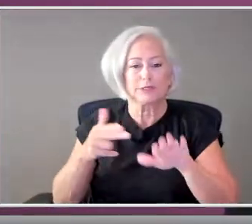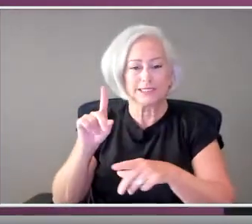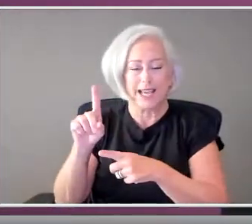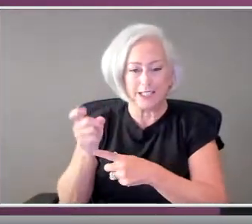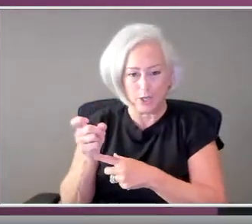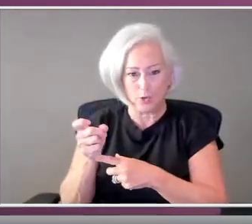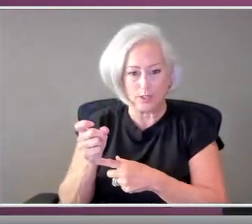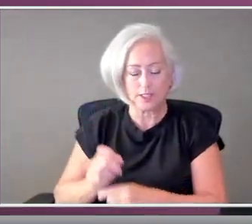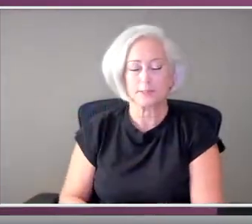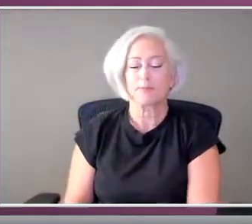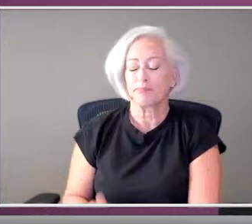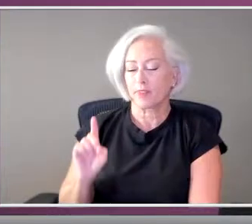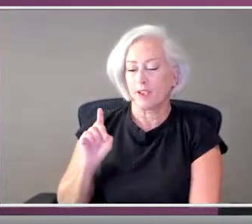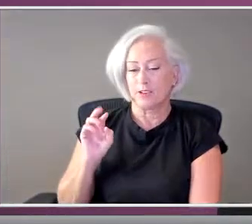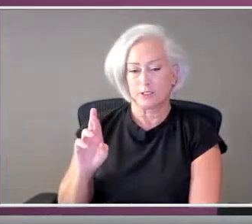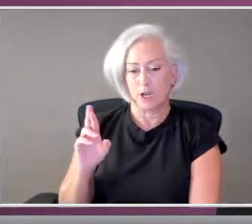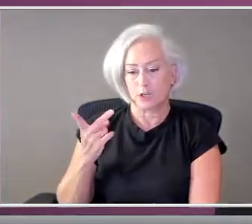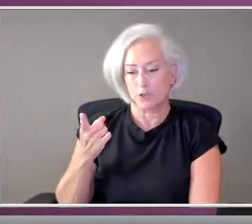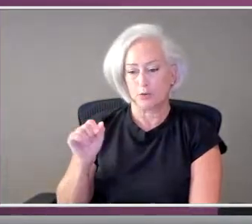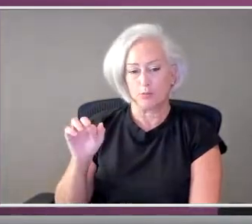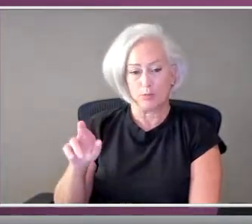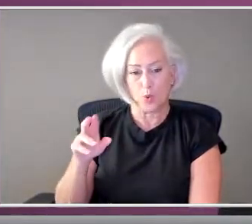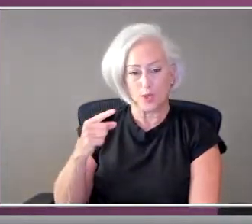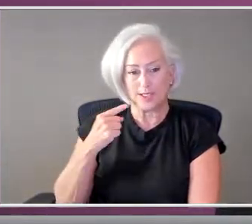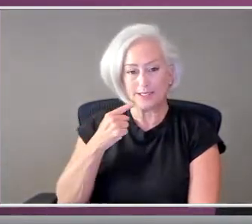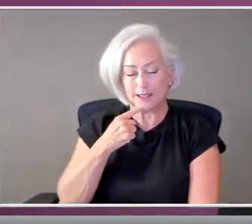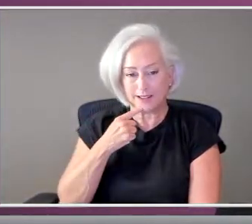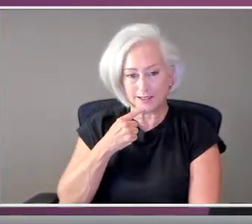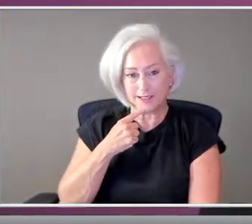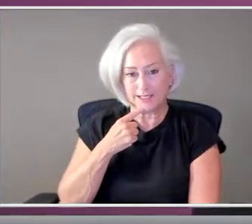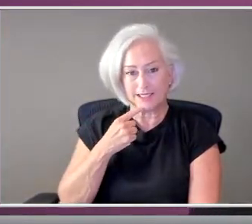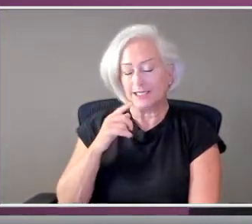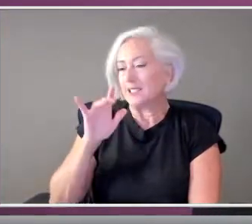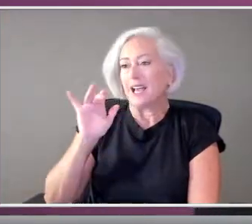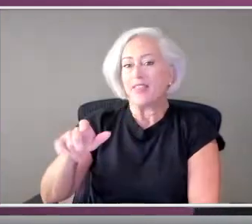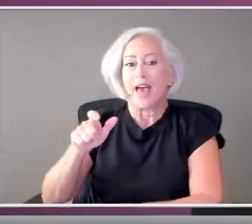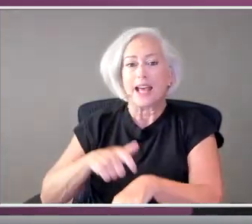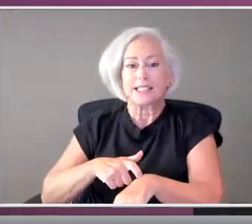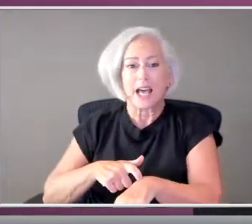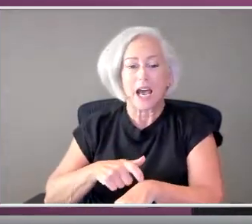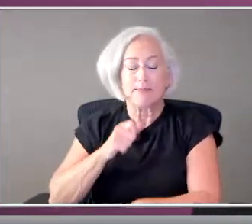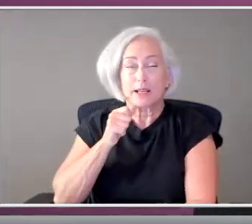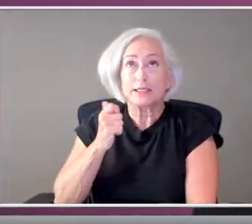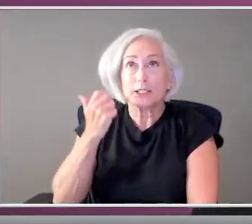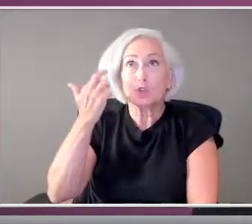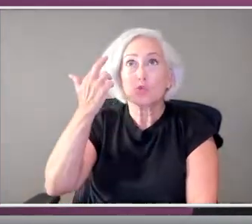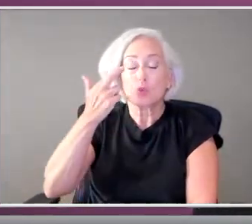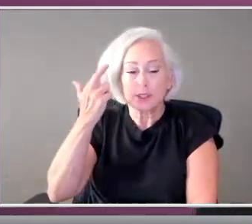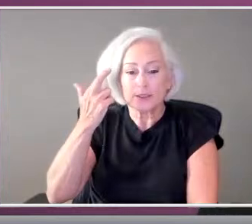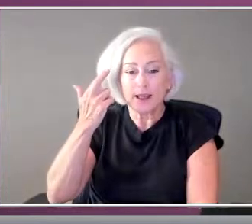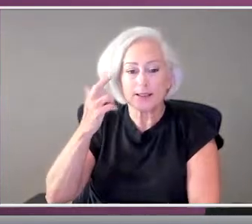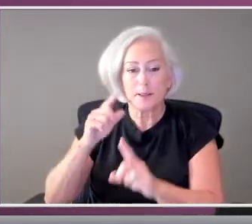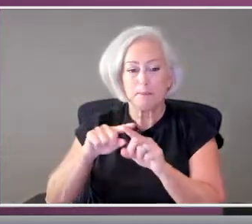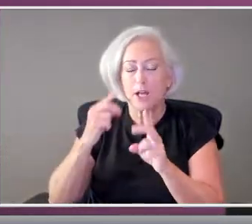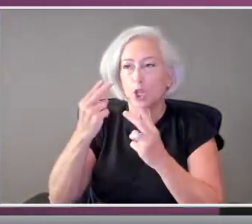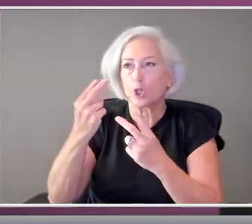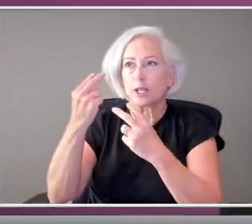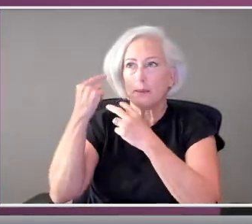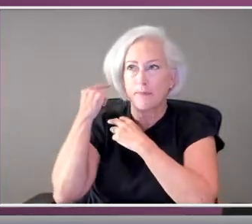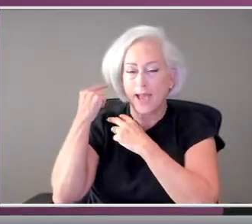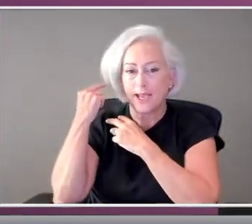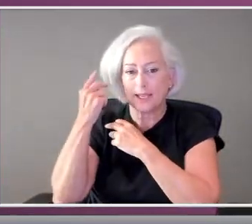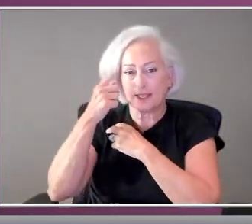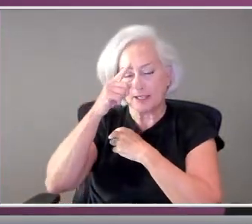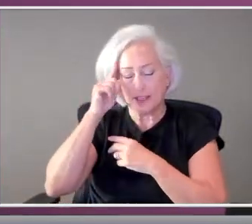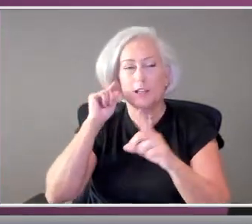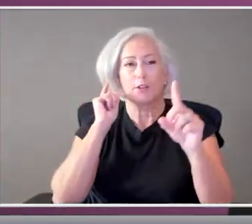Dr. Porter, was saying, I just, at the time I didn't realize it, but looking back, I wanted to feel strong.